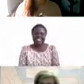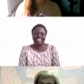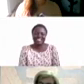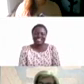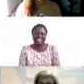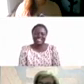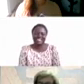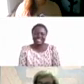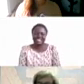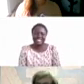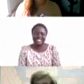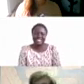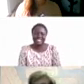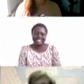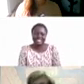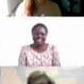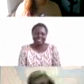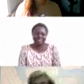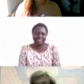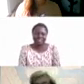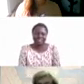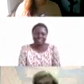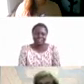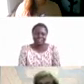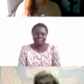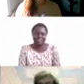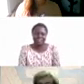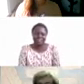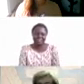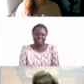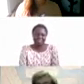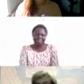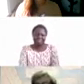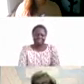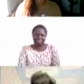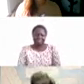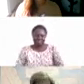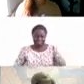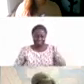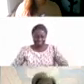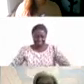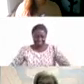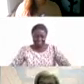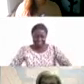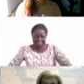If there's something that you haven't understood, please ask so that I can clarify.